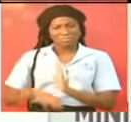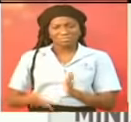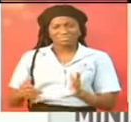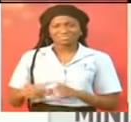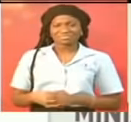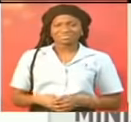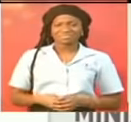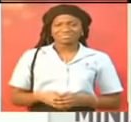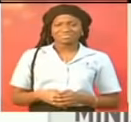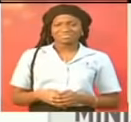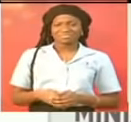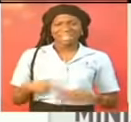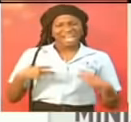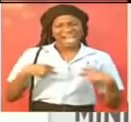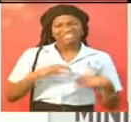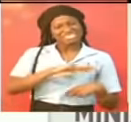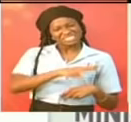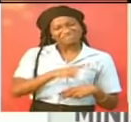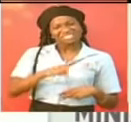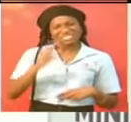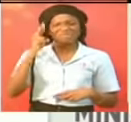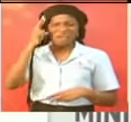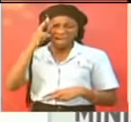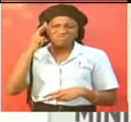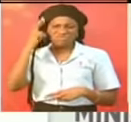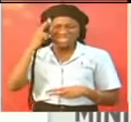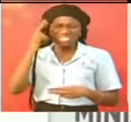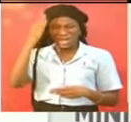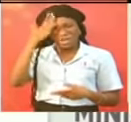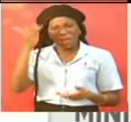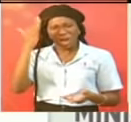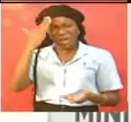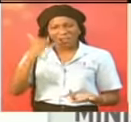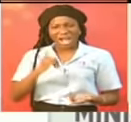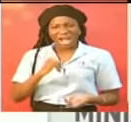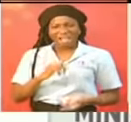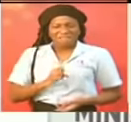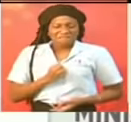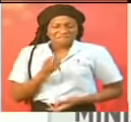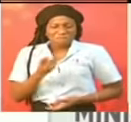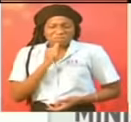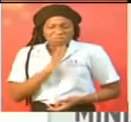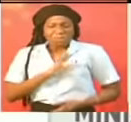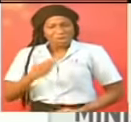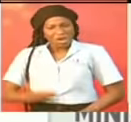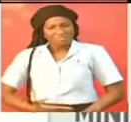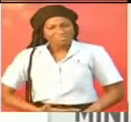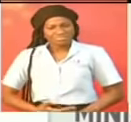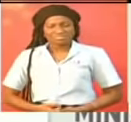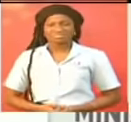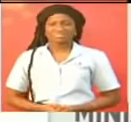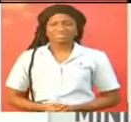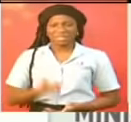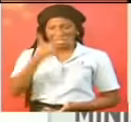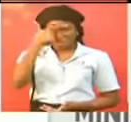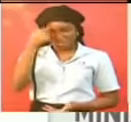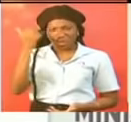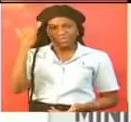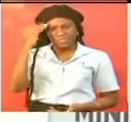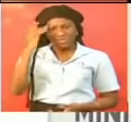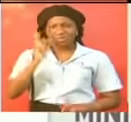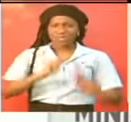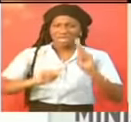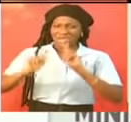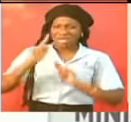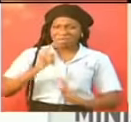how many babies are being born, but we think we now have much more family planning being practiced.